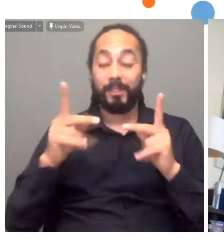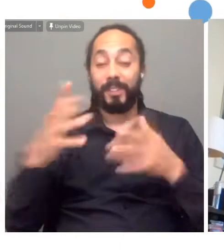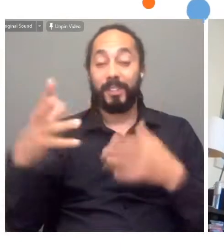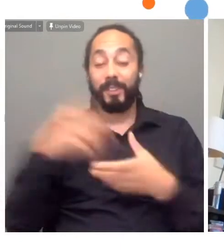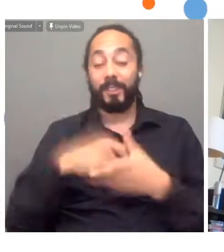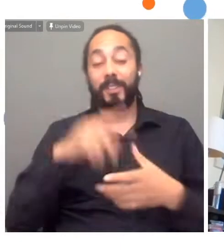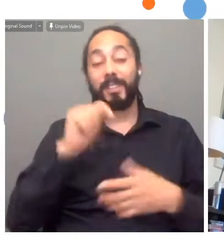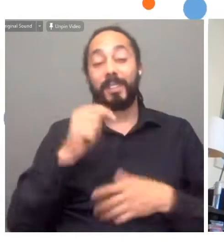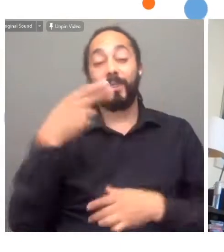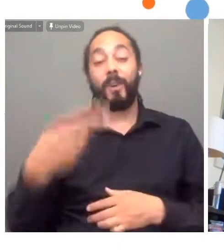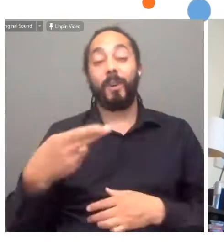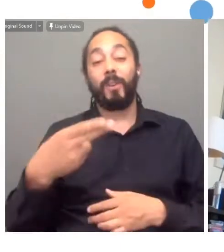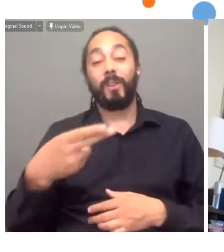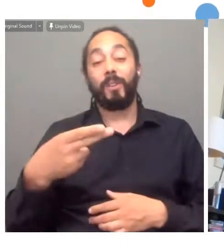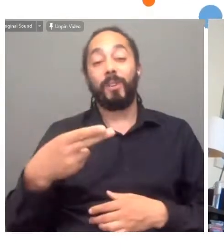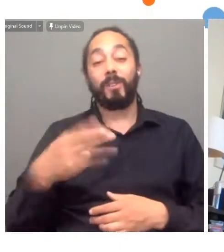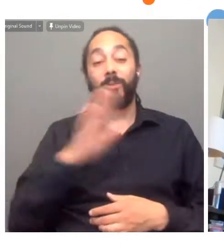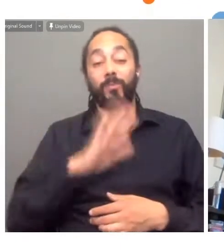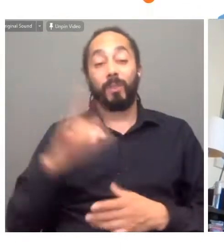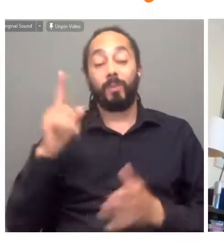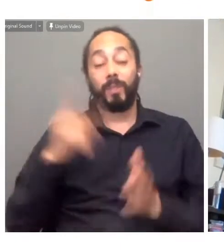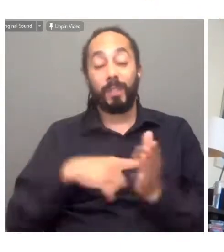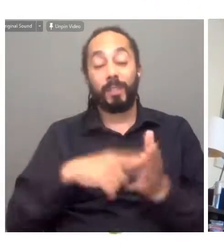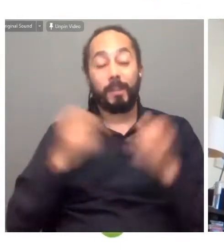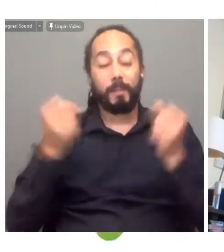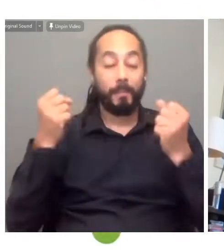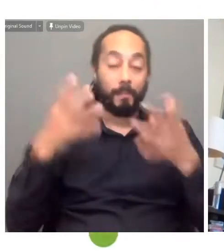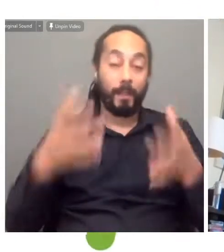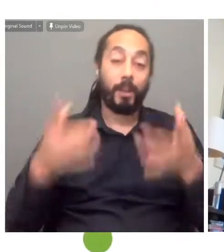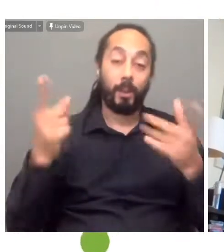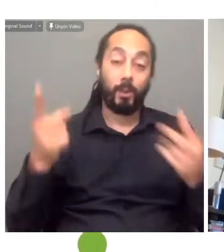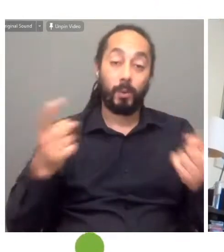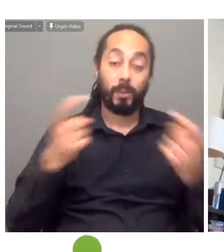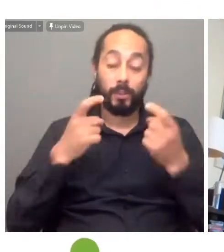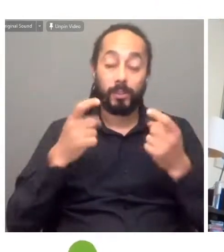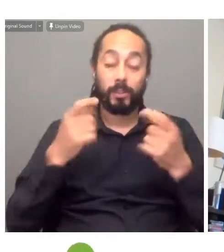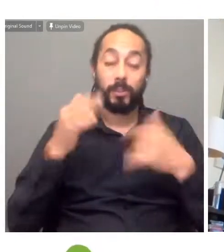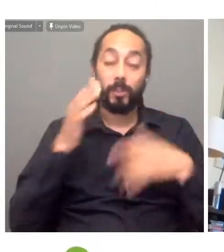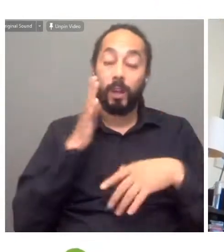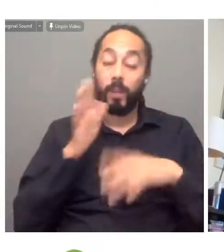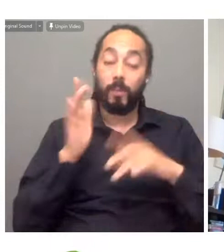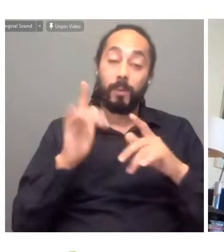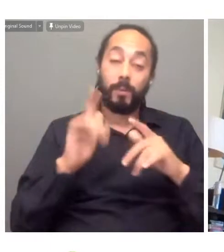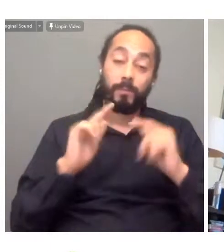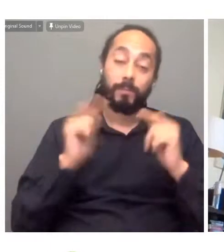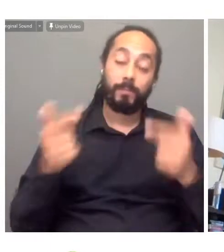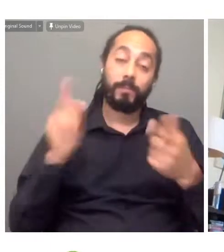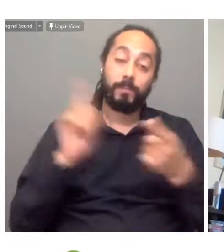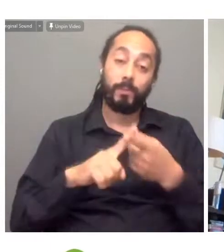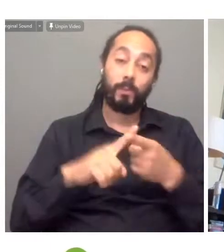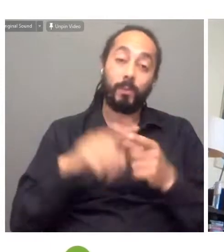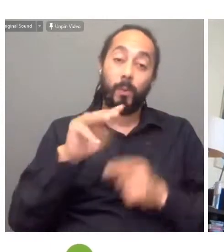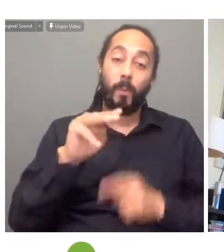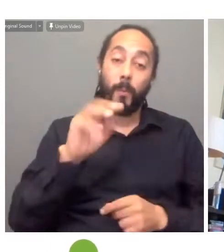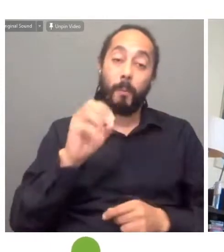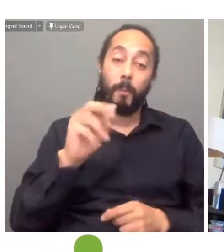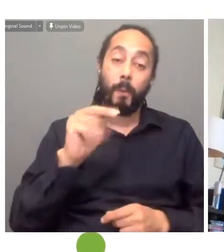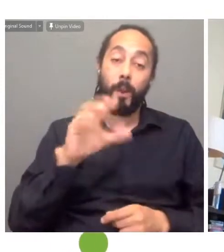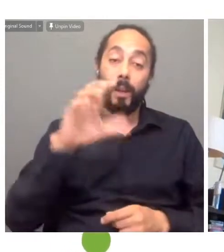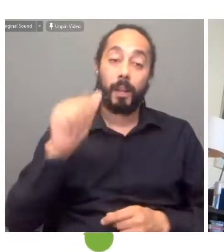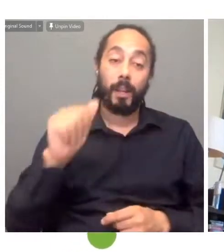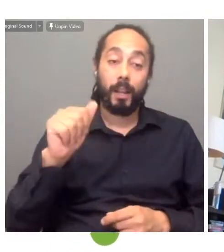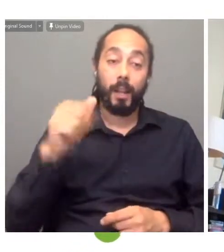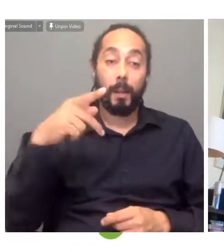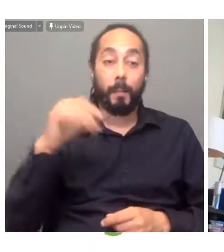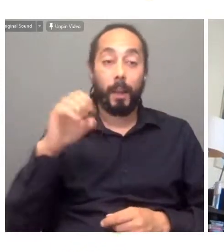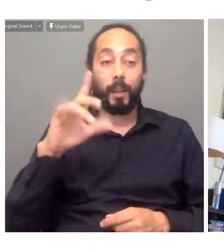session. There are a lot of questions. Again, I'm going to turn it over to Monica Hakala from Business